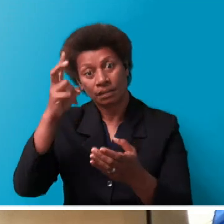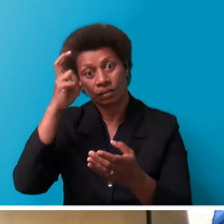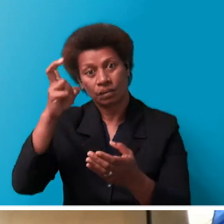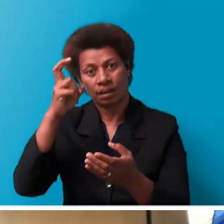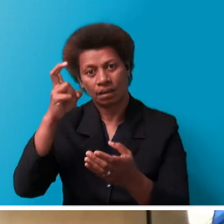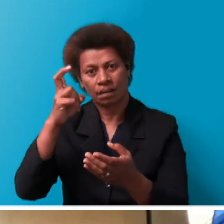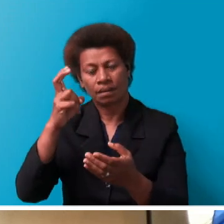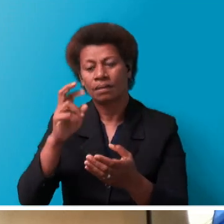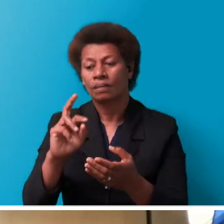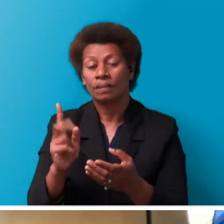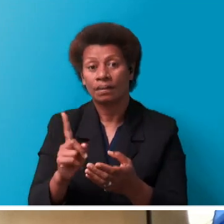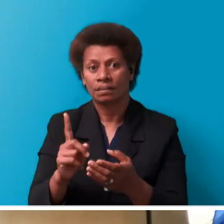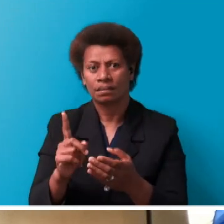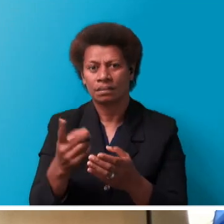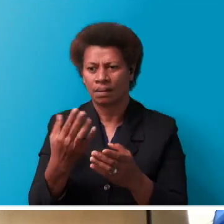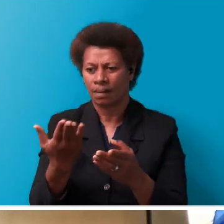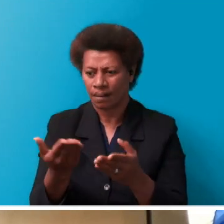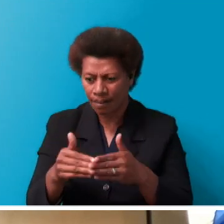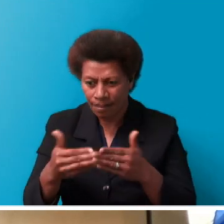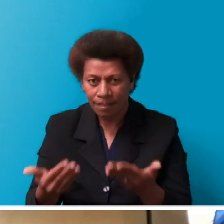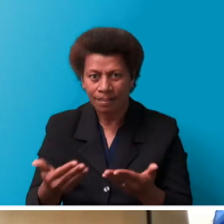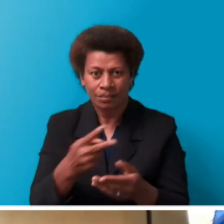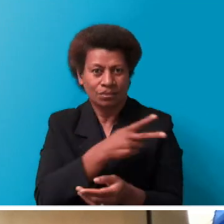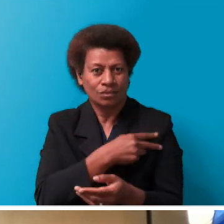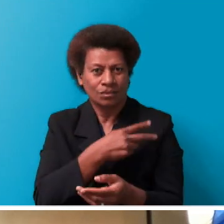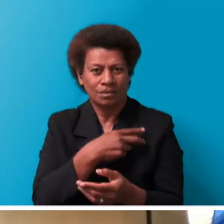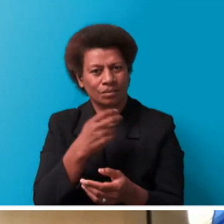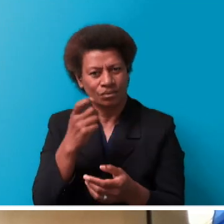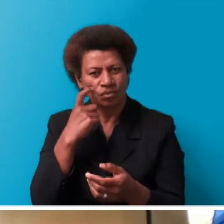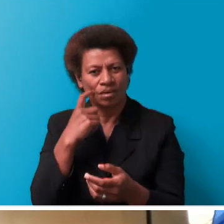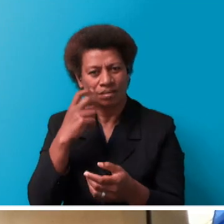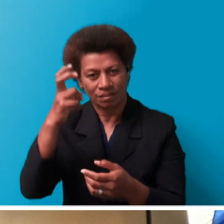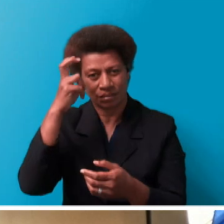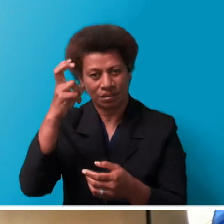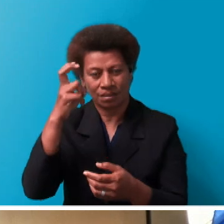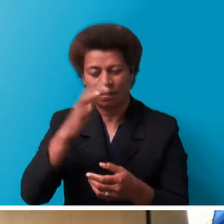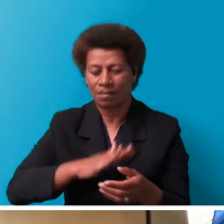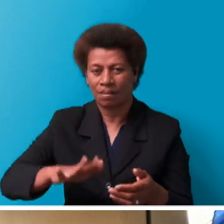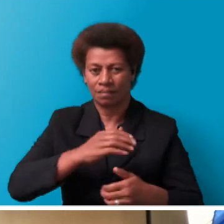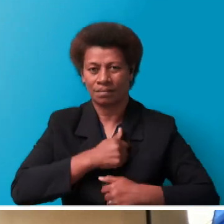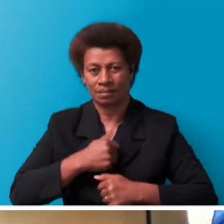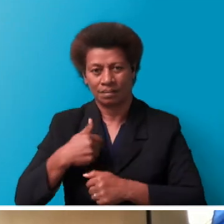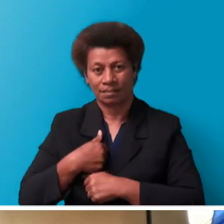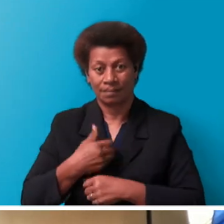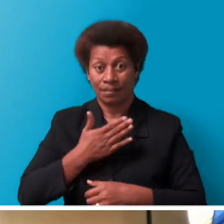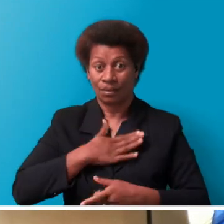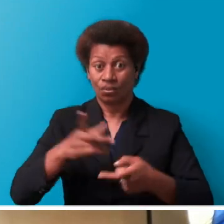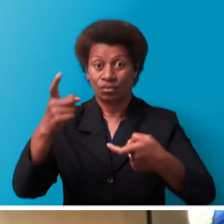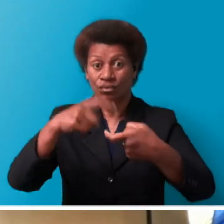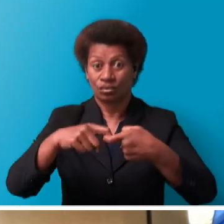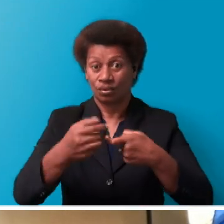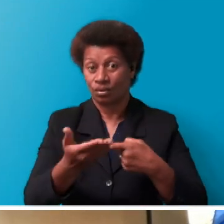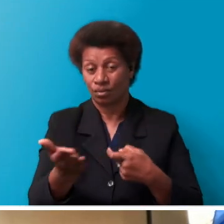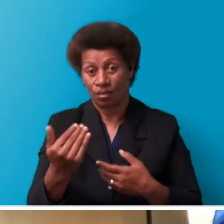address modern security challenges. I would like to take this time also to join you, Honourable Speaker,